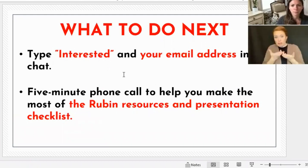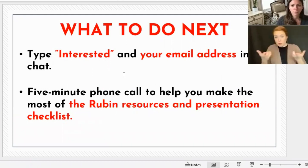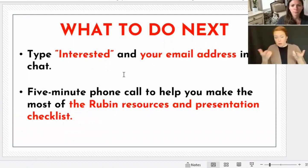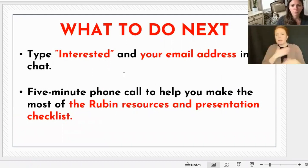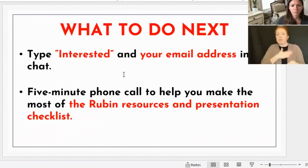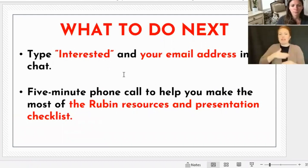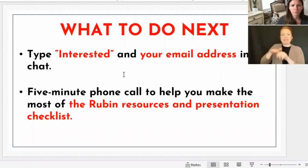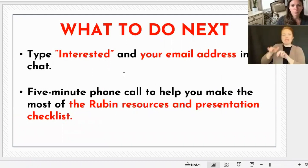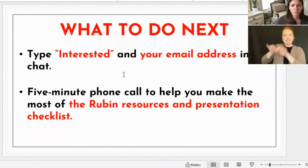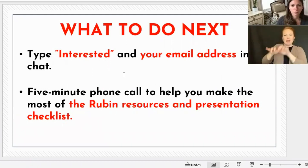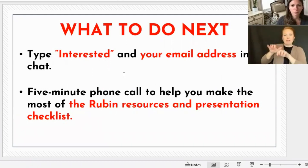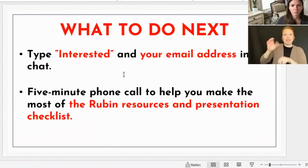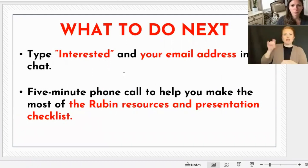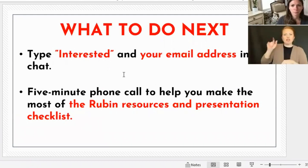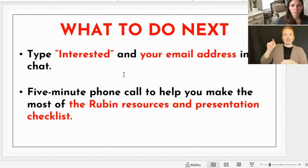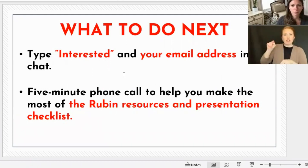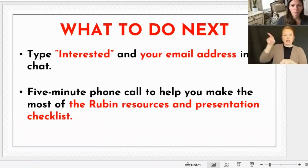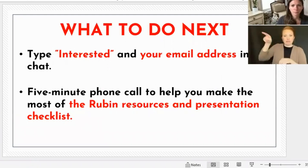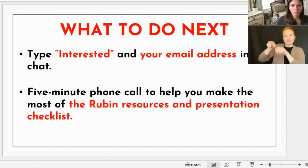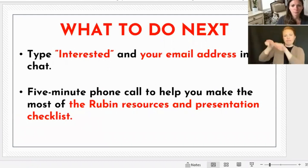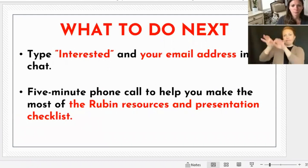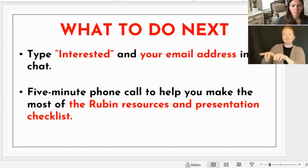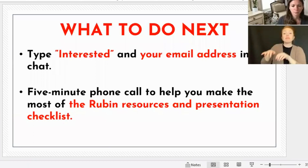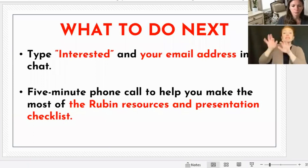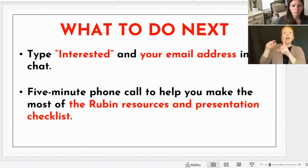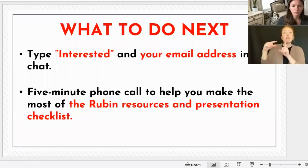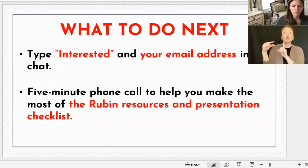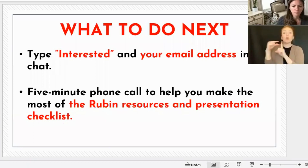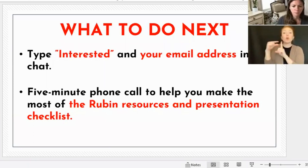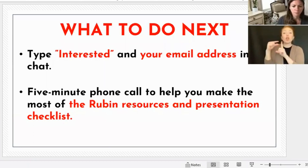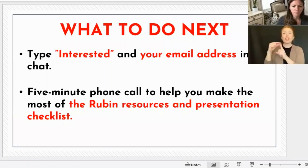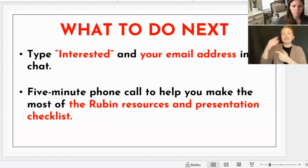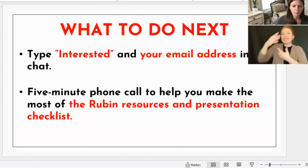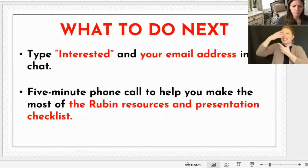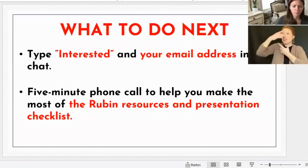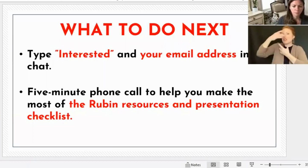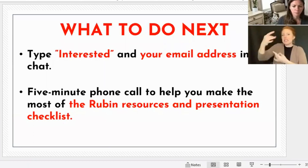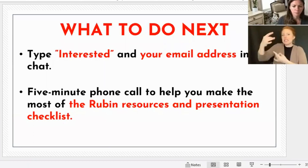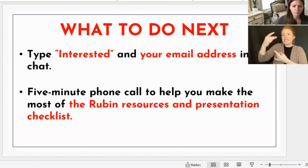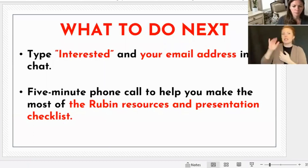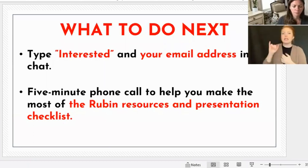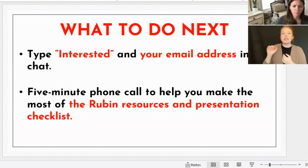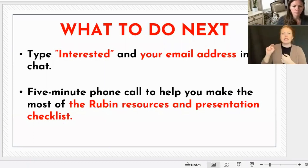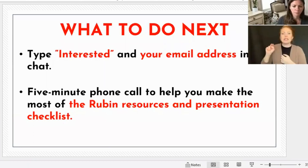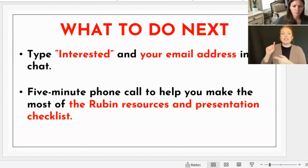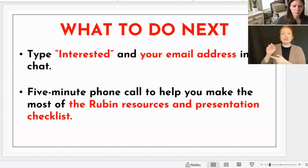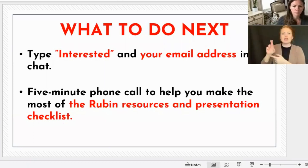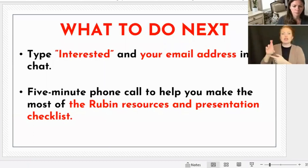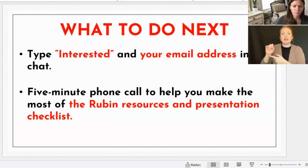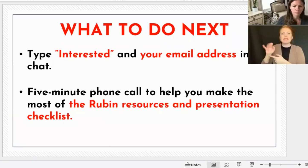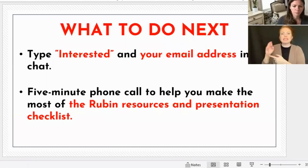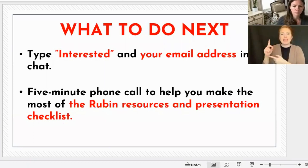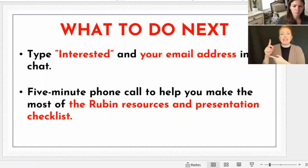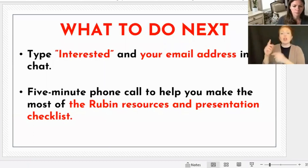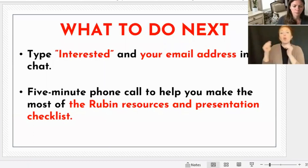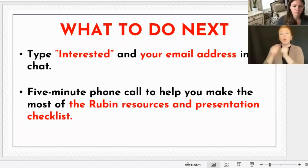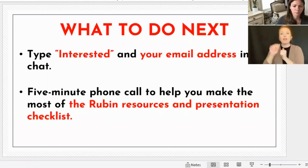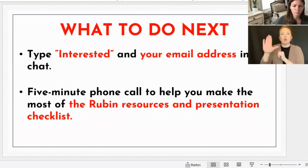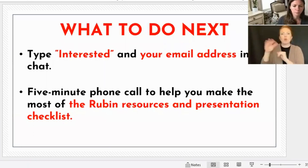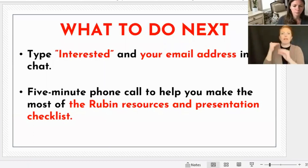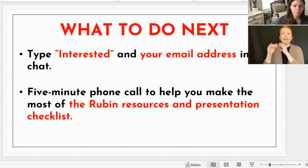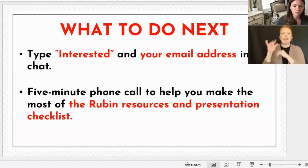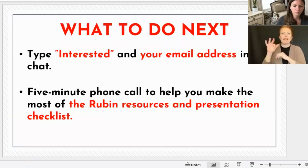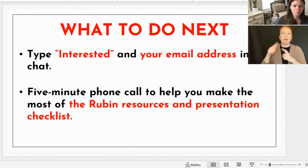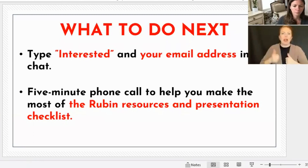right now, please. Type the word interested and your email address. Interested and your